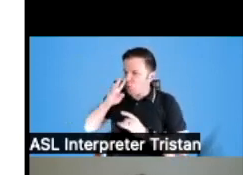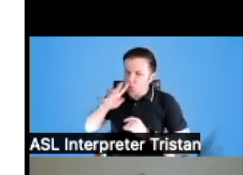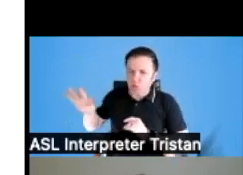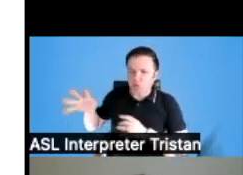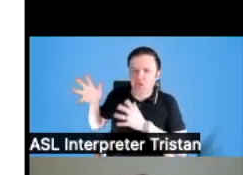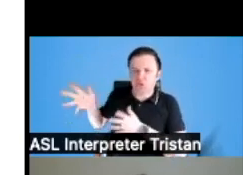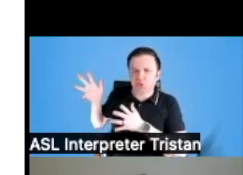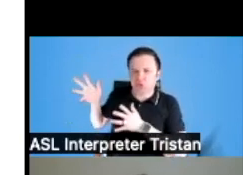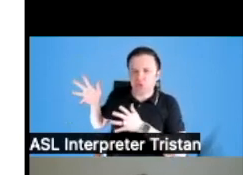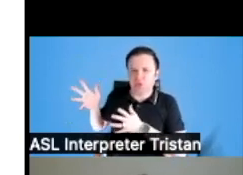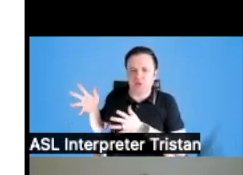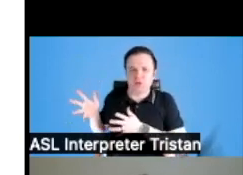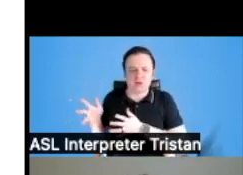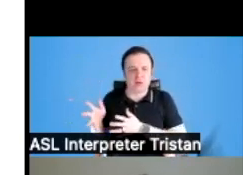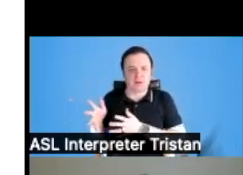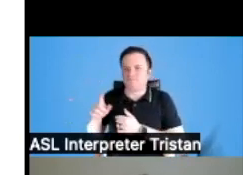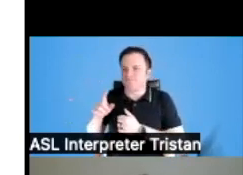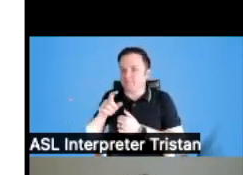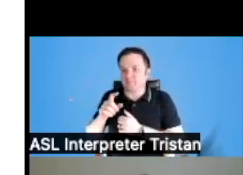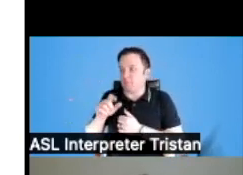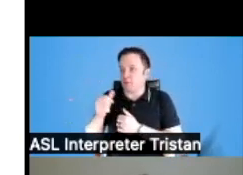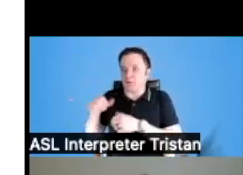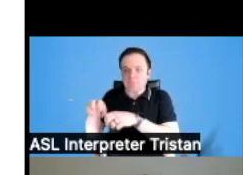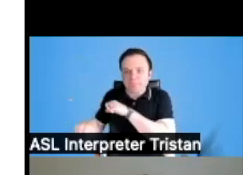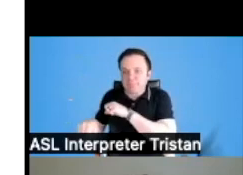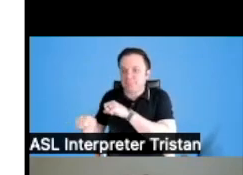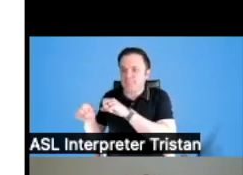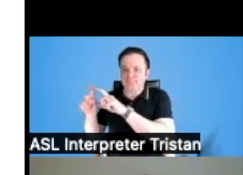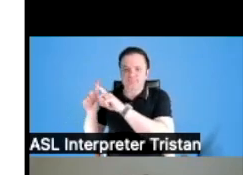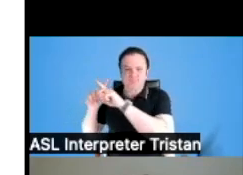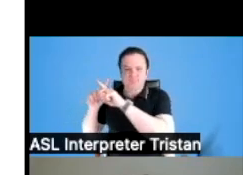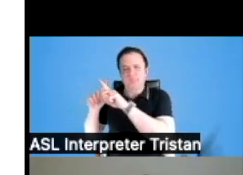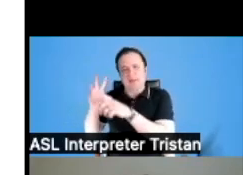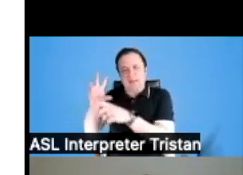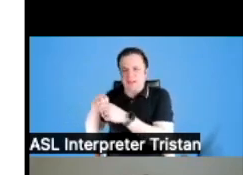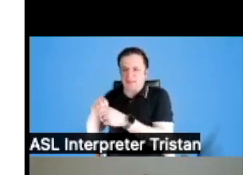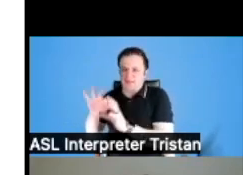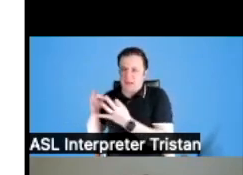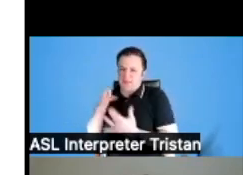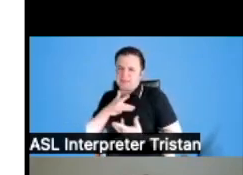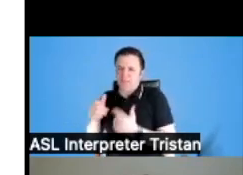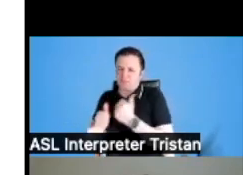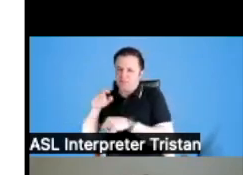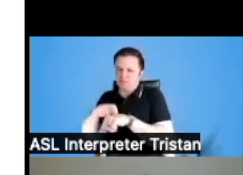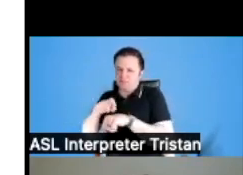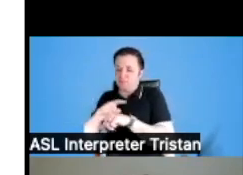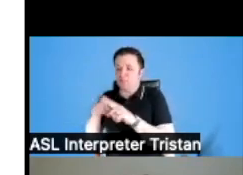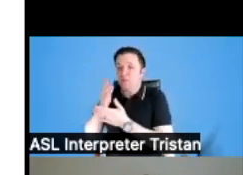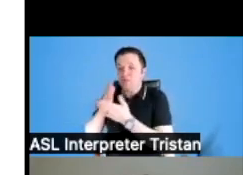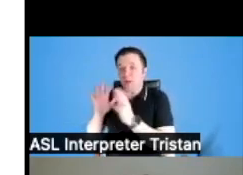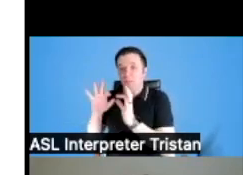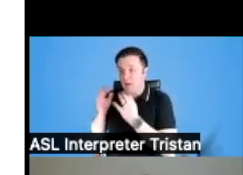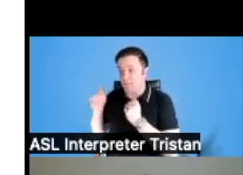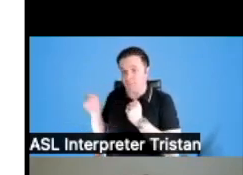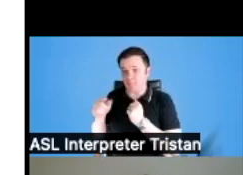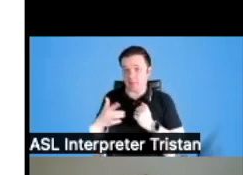partner violence, sexual assault, mostly within their families. And that in some families, participants felt